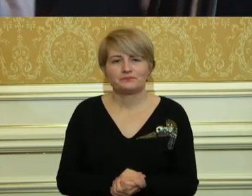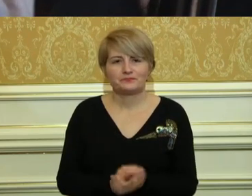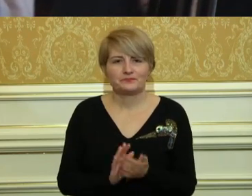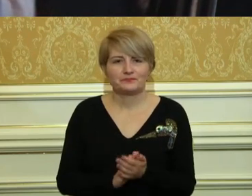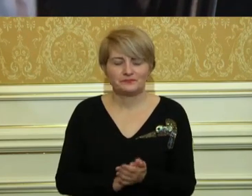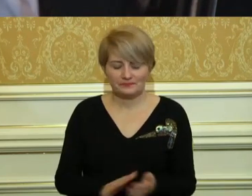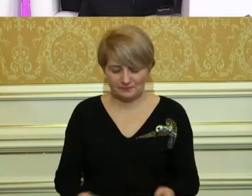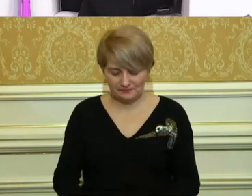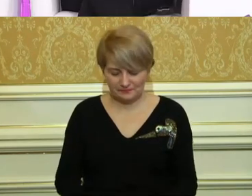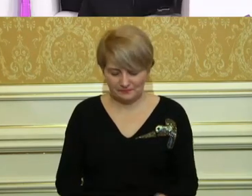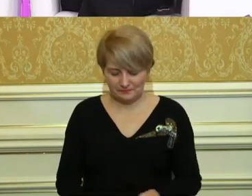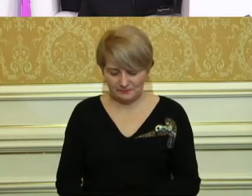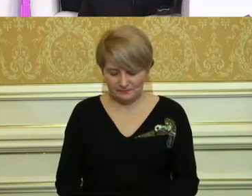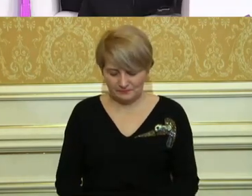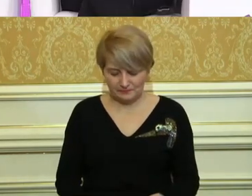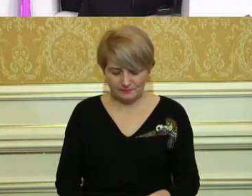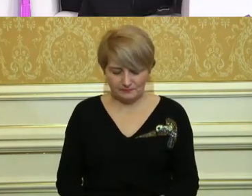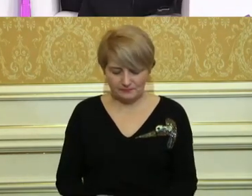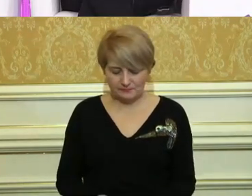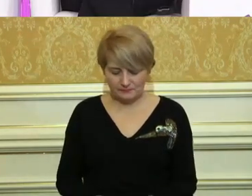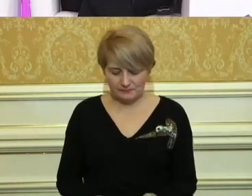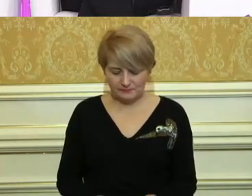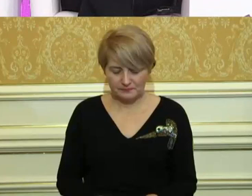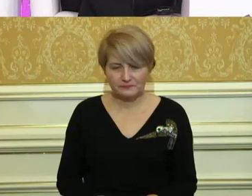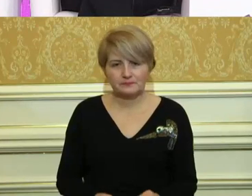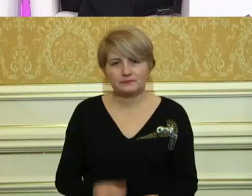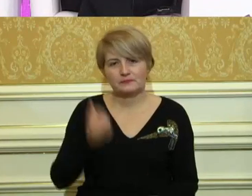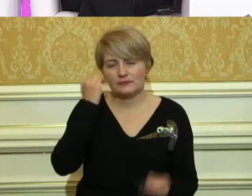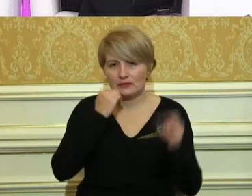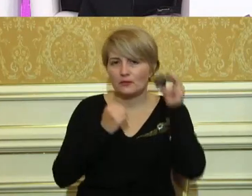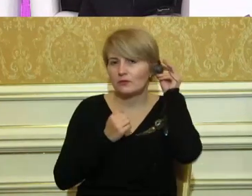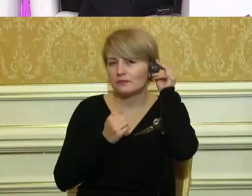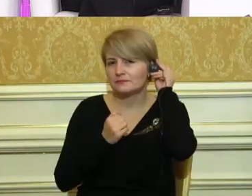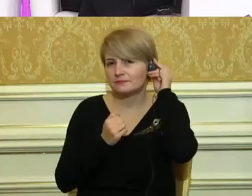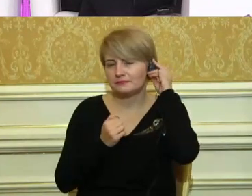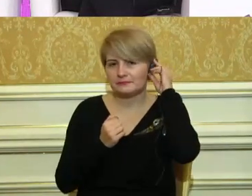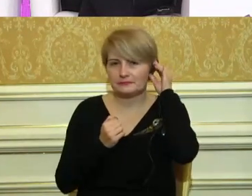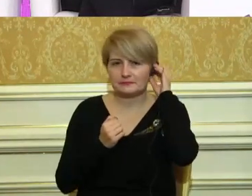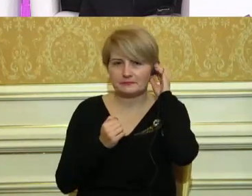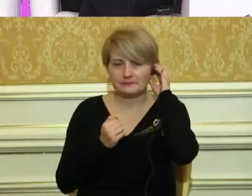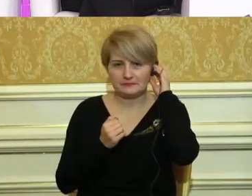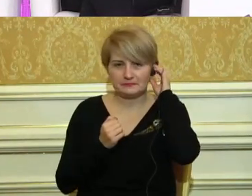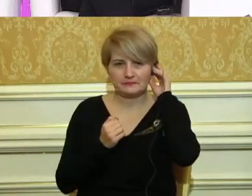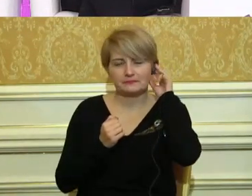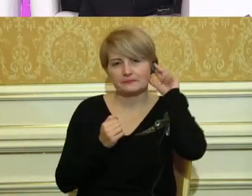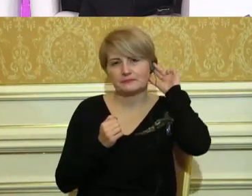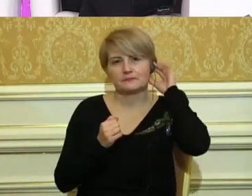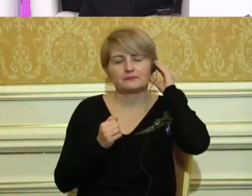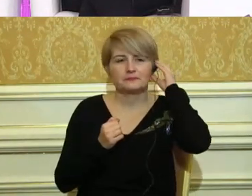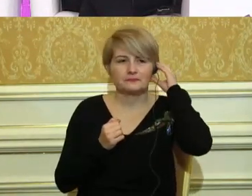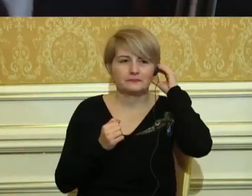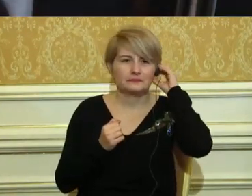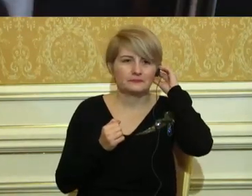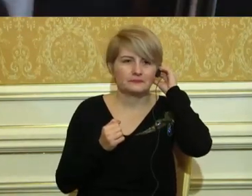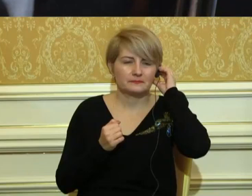values which France supports. Thank you so much, Mrs. Valeria. Thank you. Would you